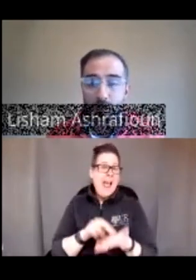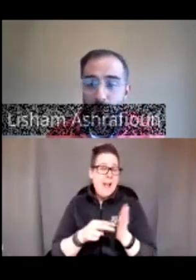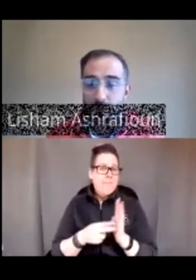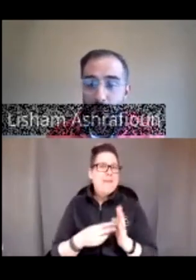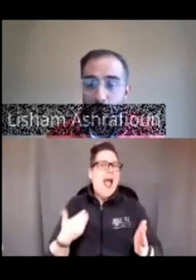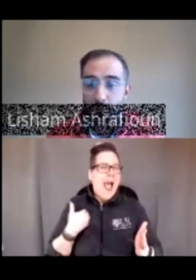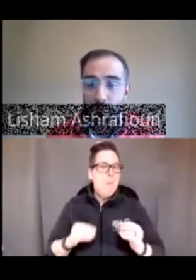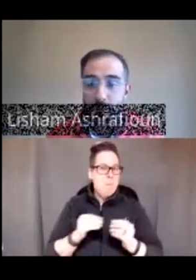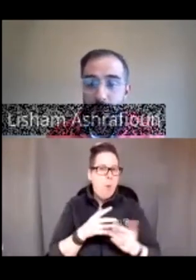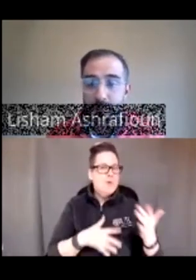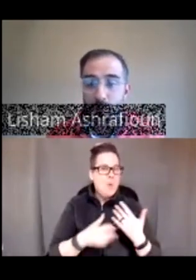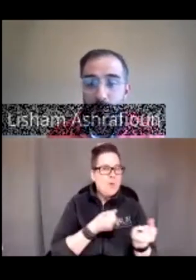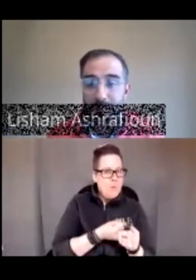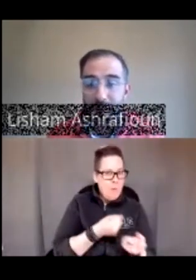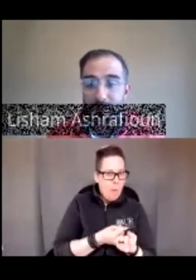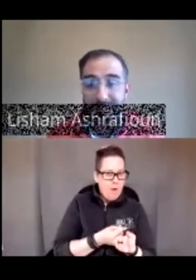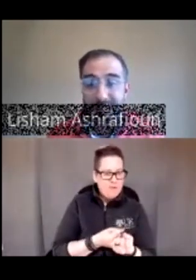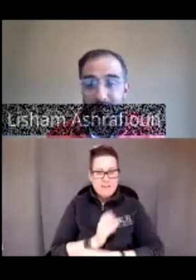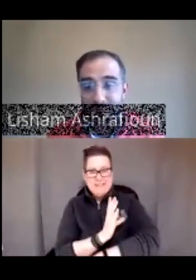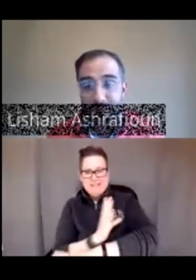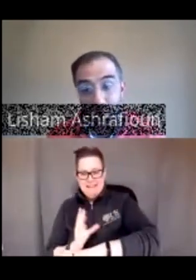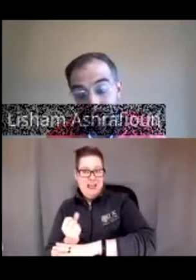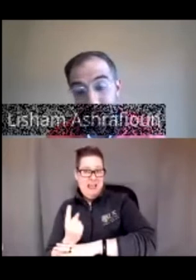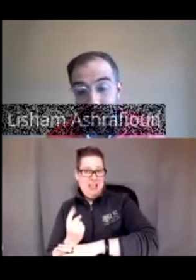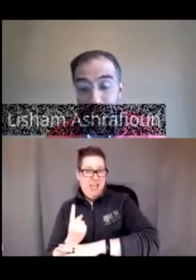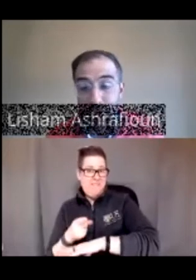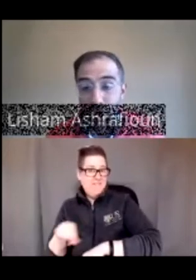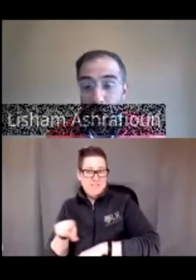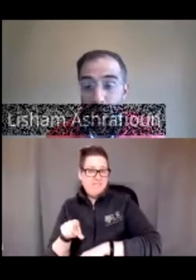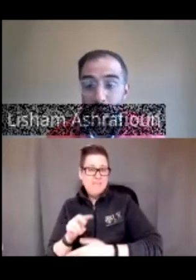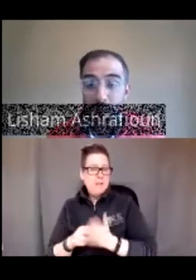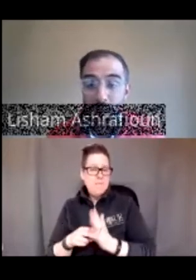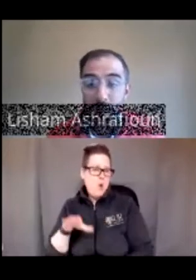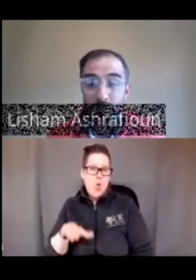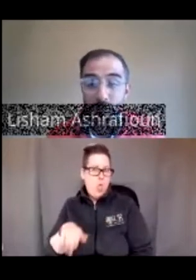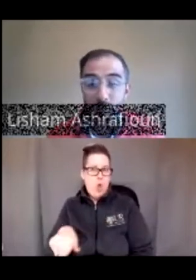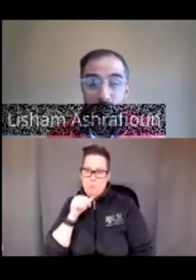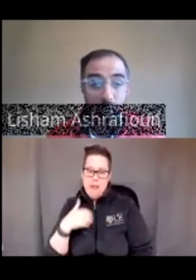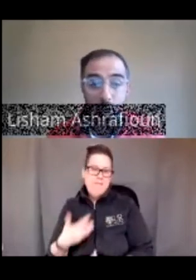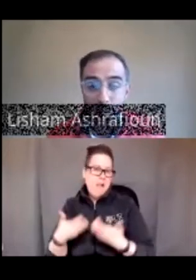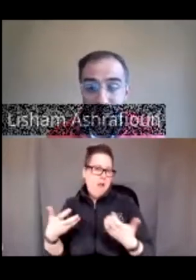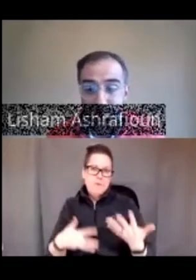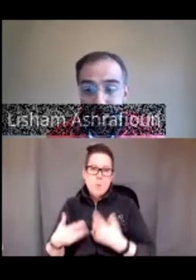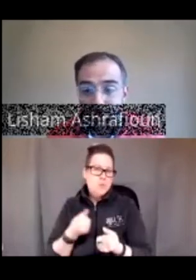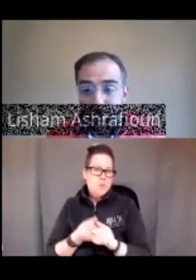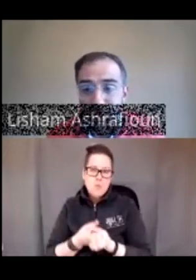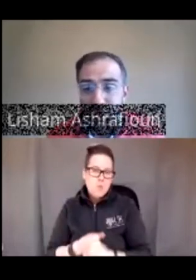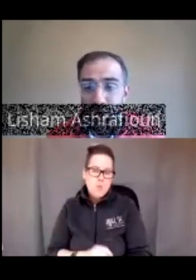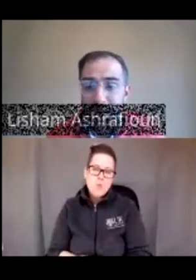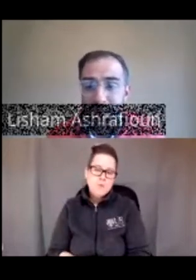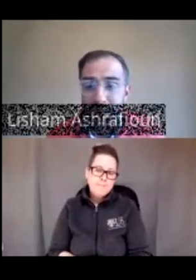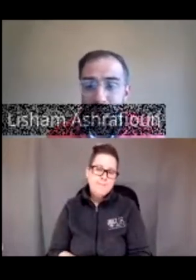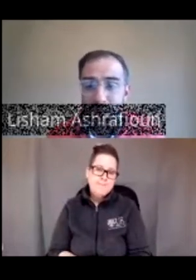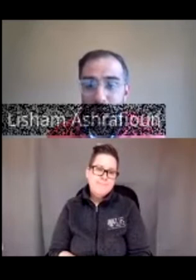more social support. So a mean score of 11 suggests a pretty low level of social support. And